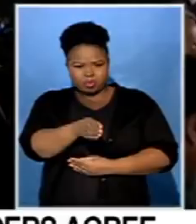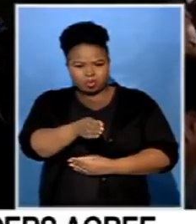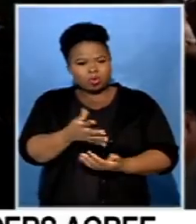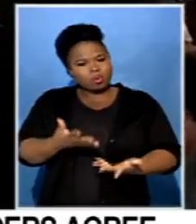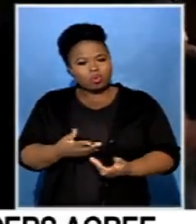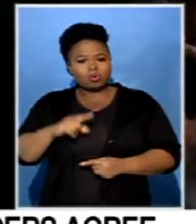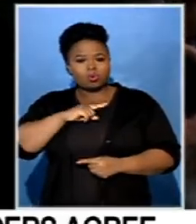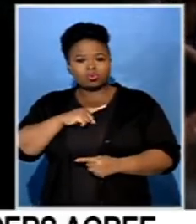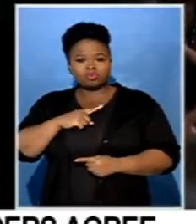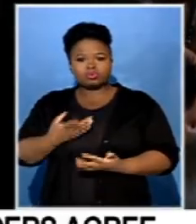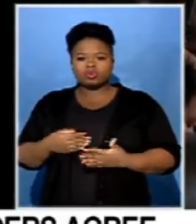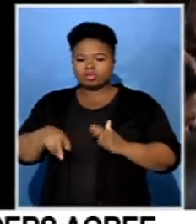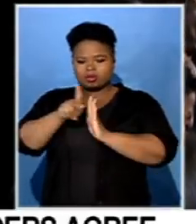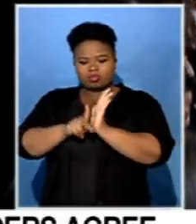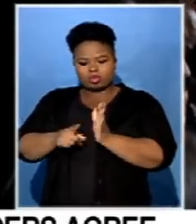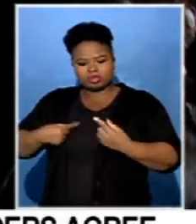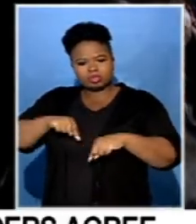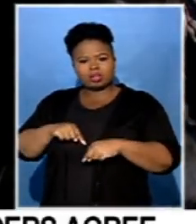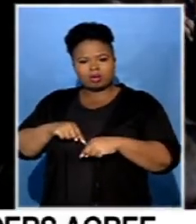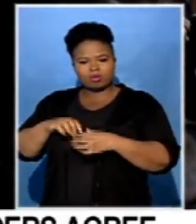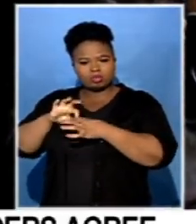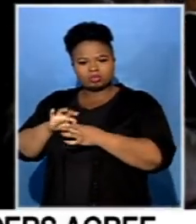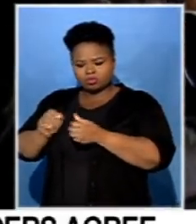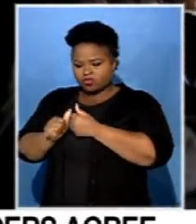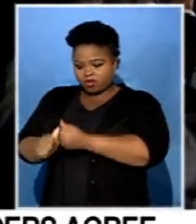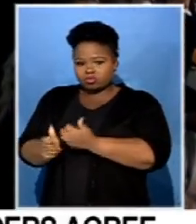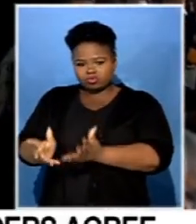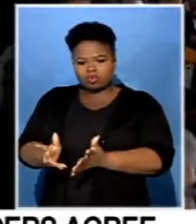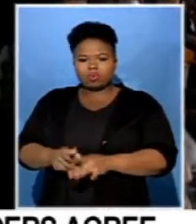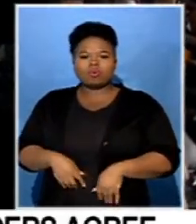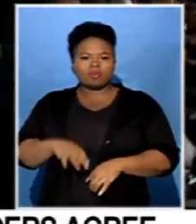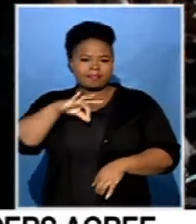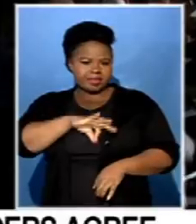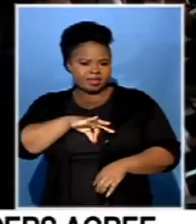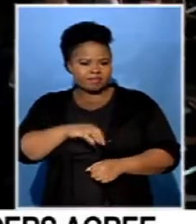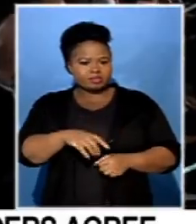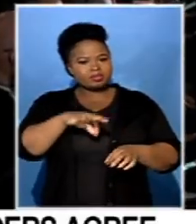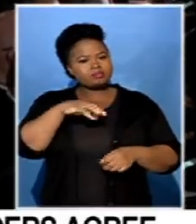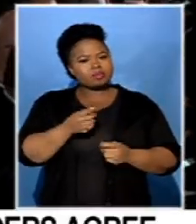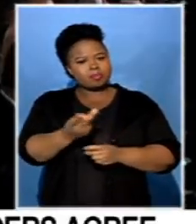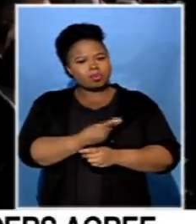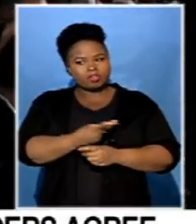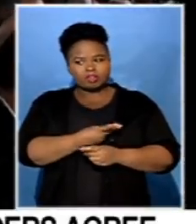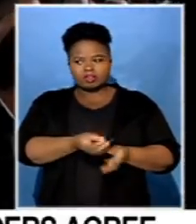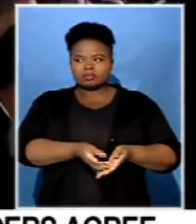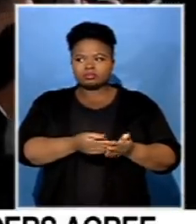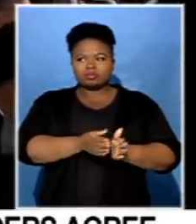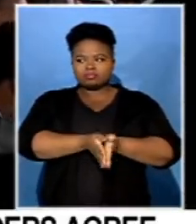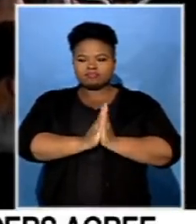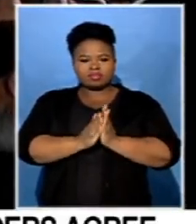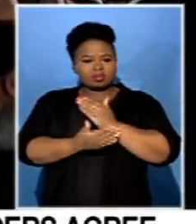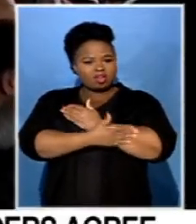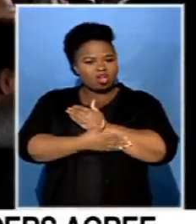closed-door policy, and between mutual benefit and a beggar-thy-neighbor approach. The